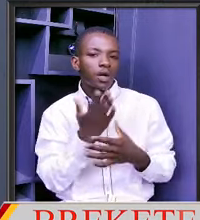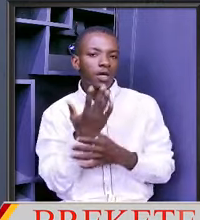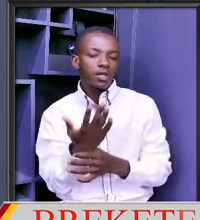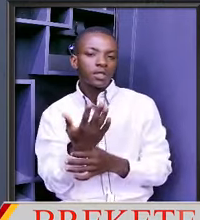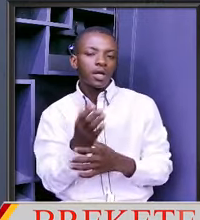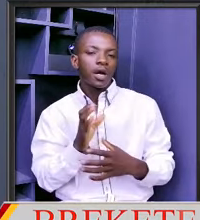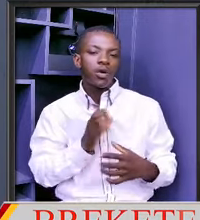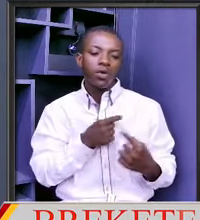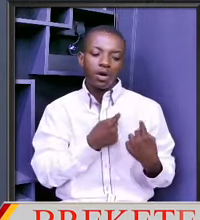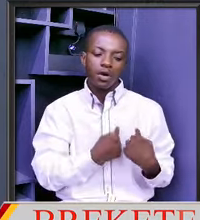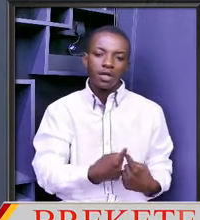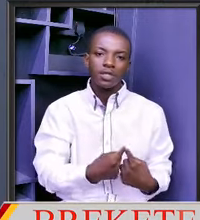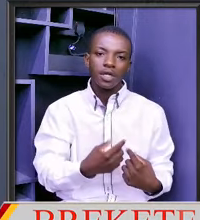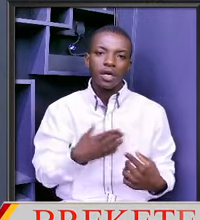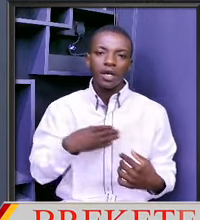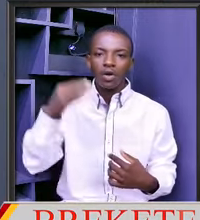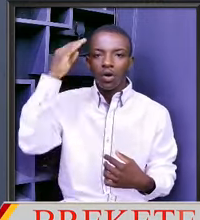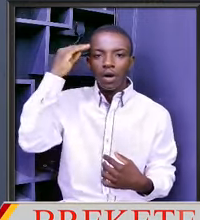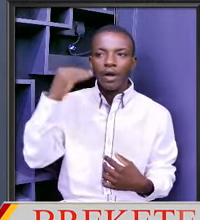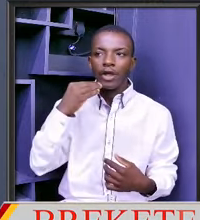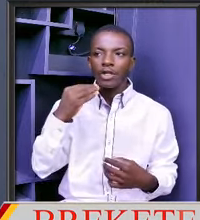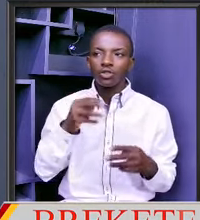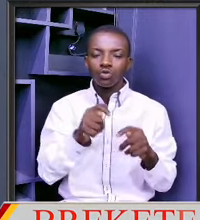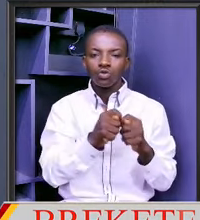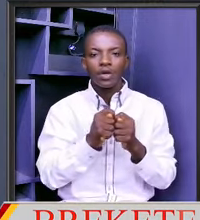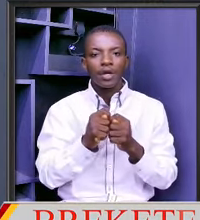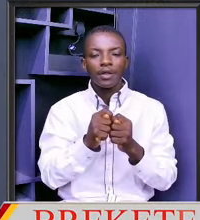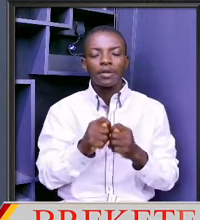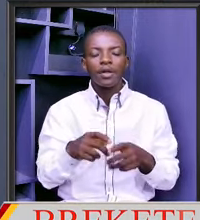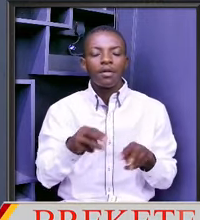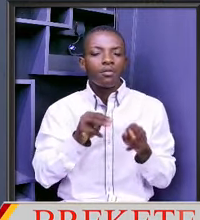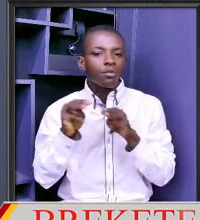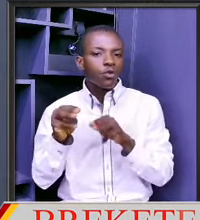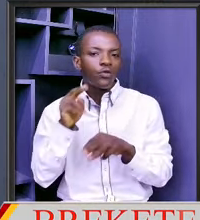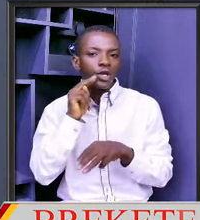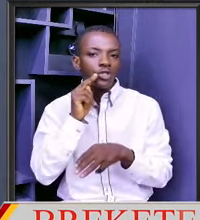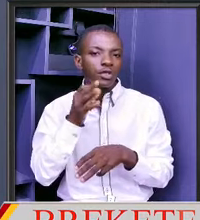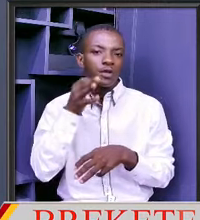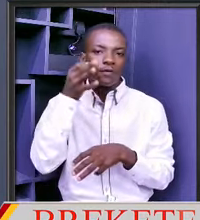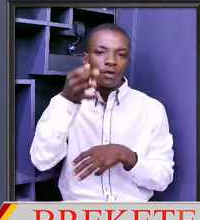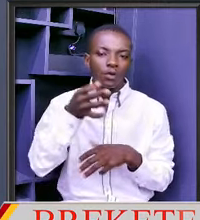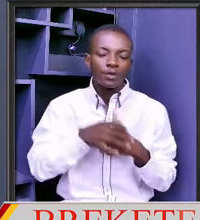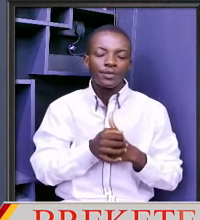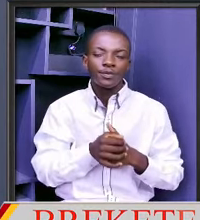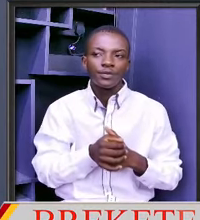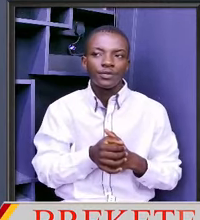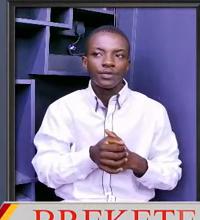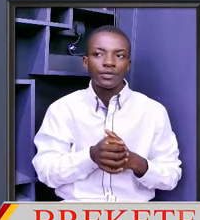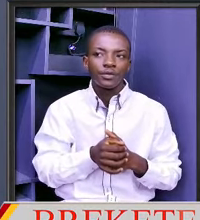hands, our hearts, and our heads together. May we move Nigeria forward.